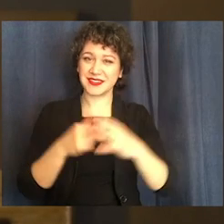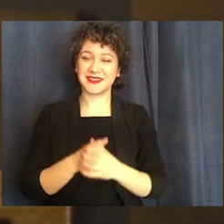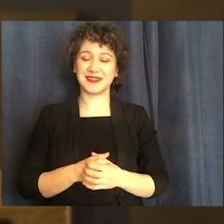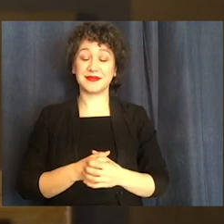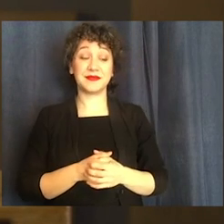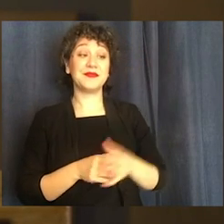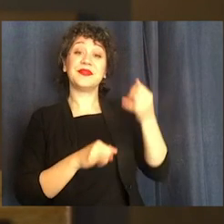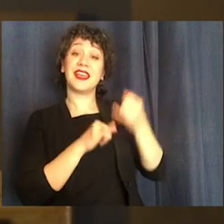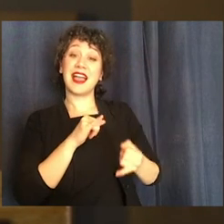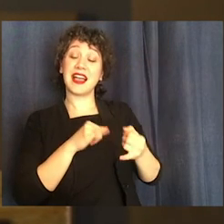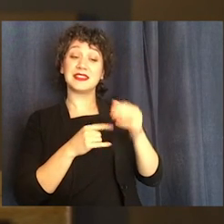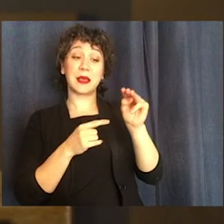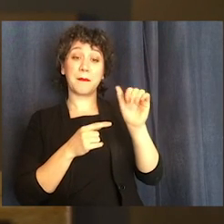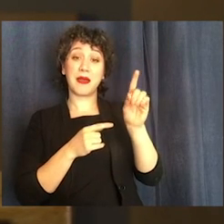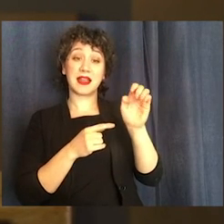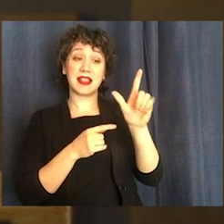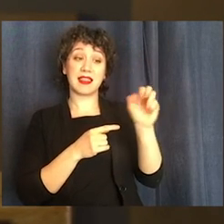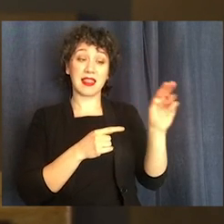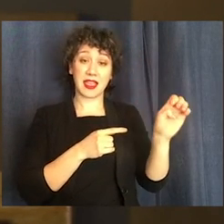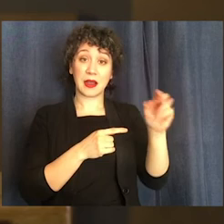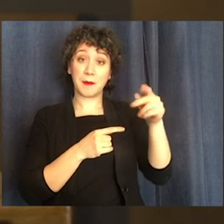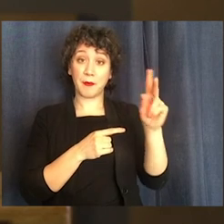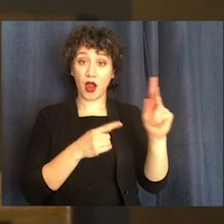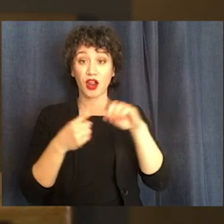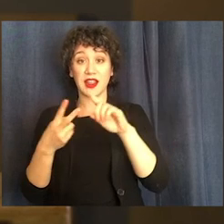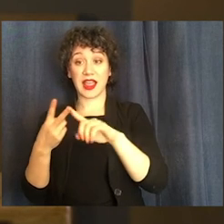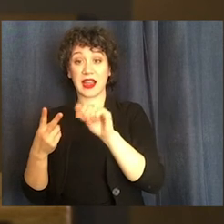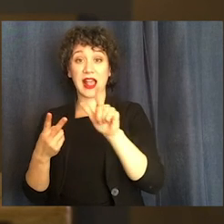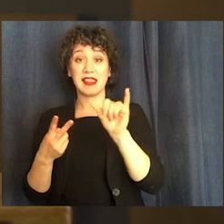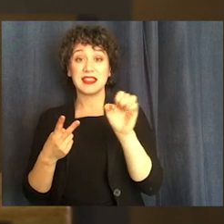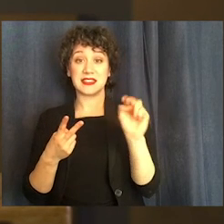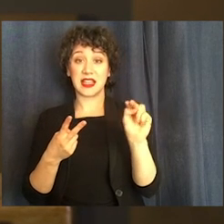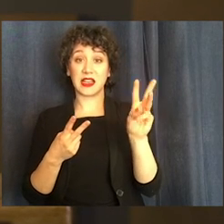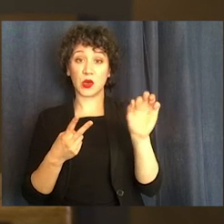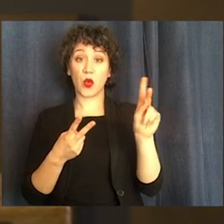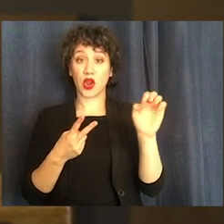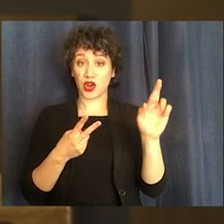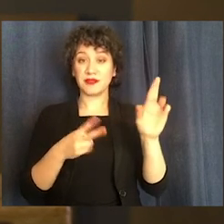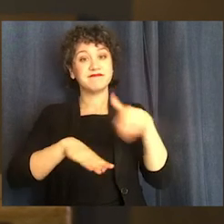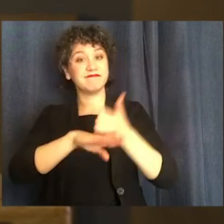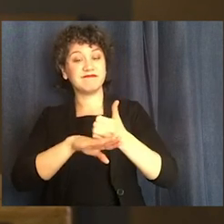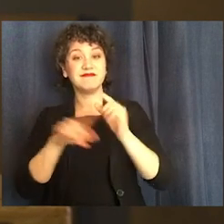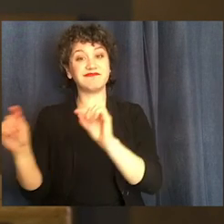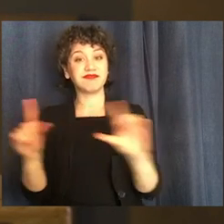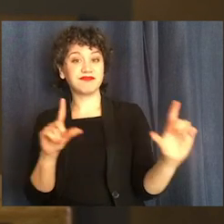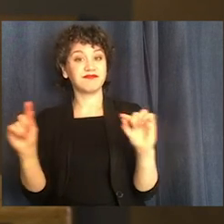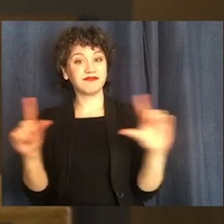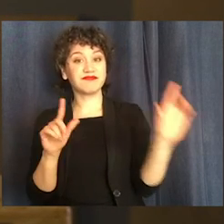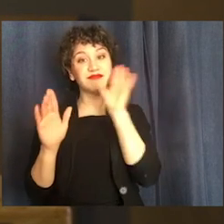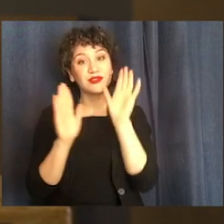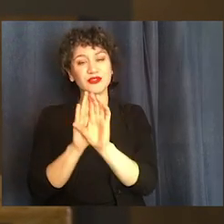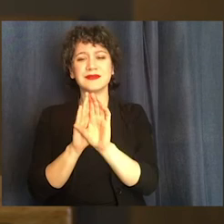Maddie and Allie, for all of your hard work over the last few months in putting this together for us seniors to see. As for